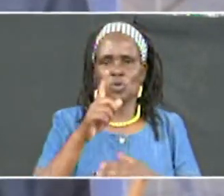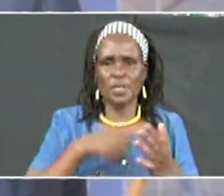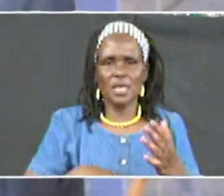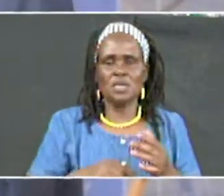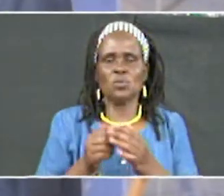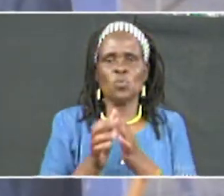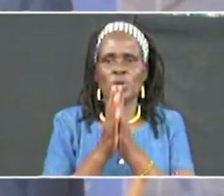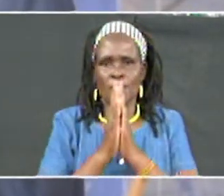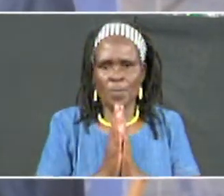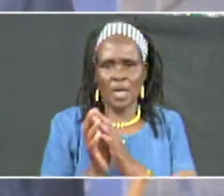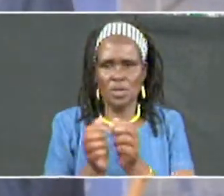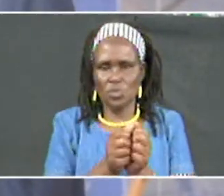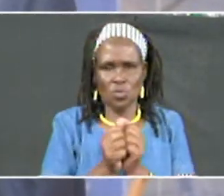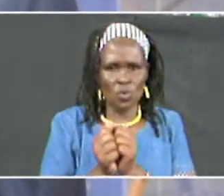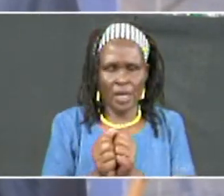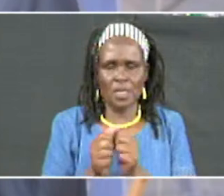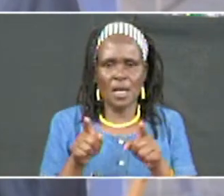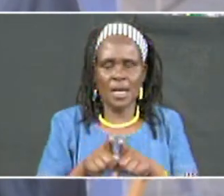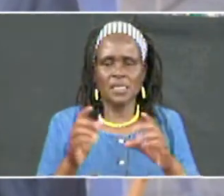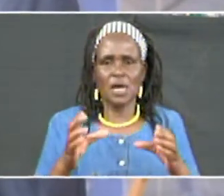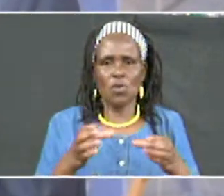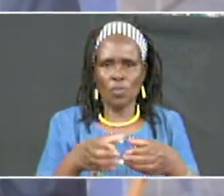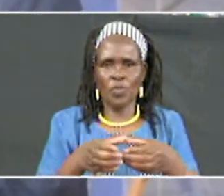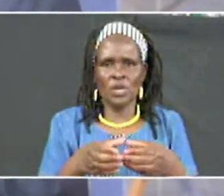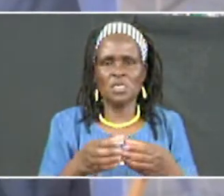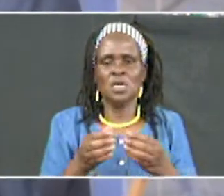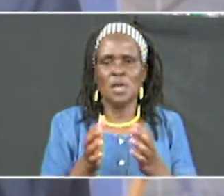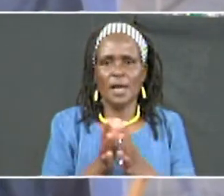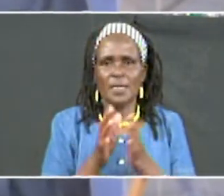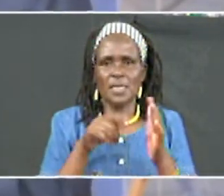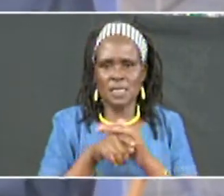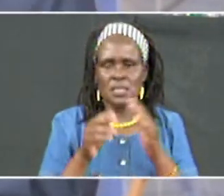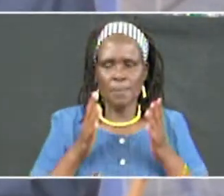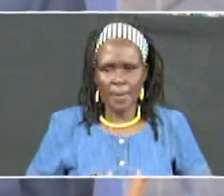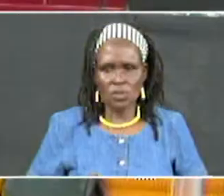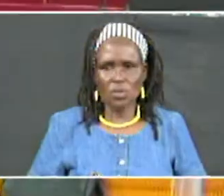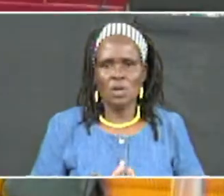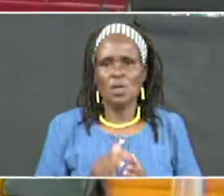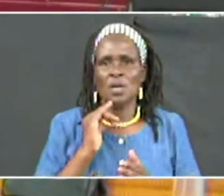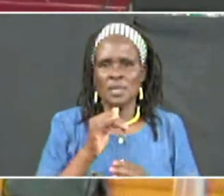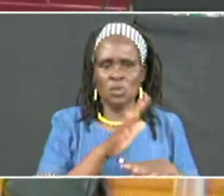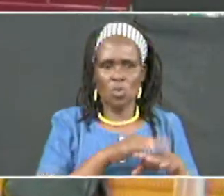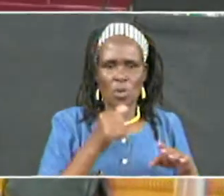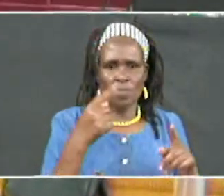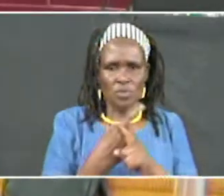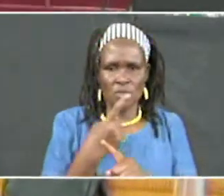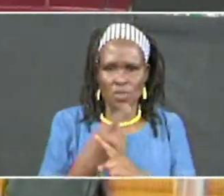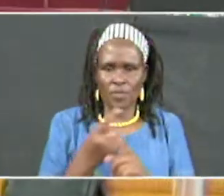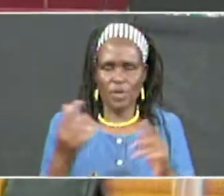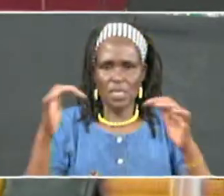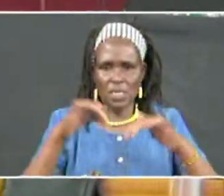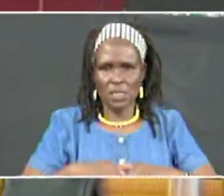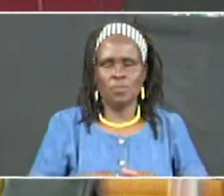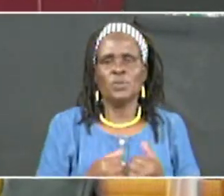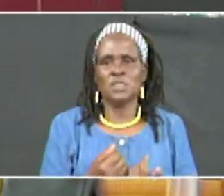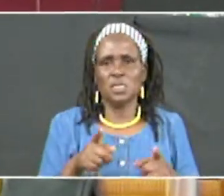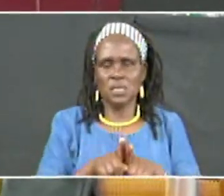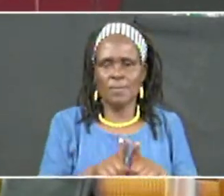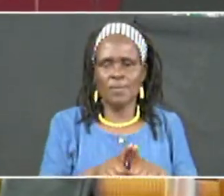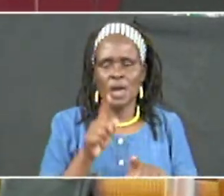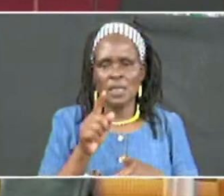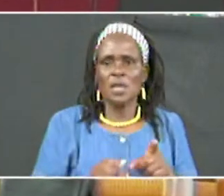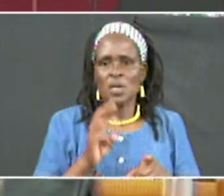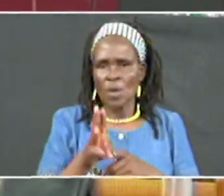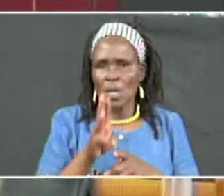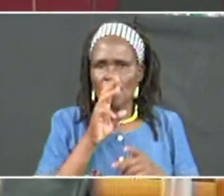together as a community, and this in-person is calling us from our different assemblies as well. That will be happening